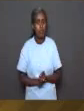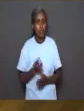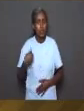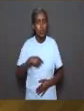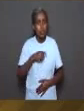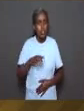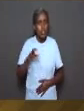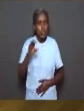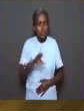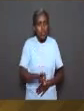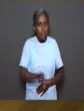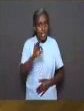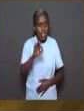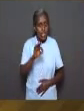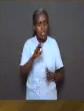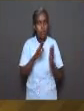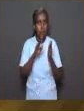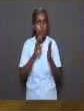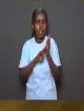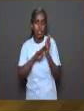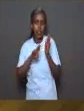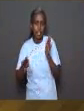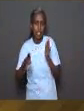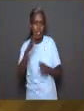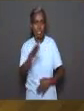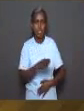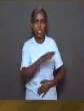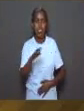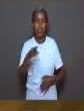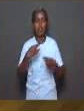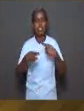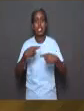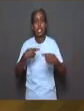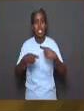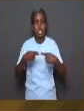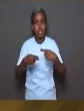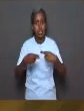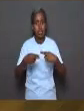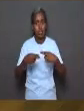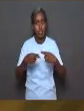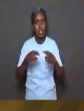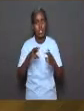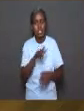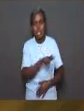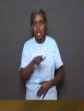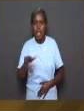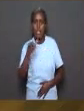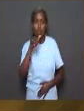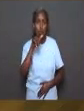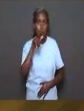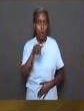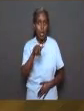We find it by reflecting the graph of the relation of the line